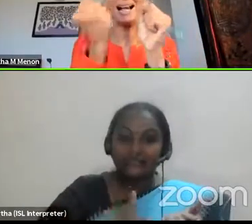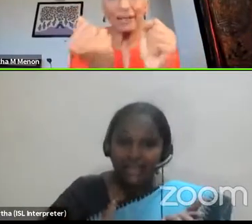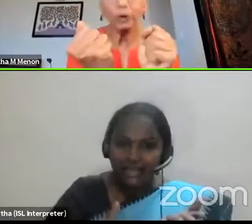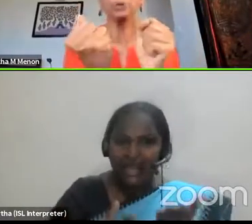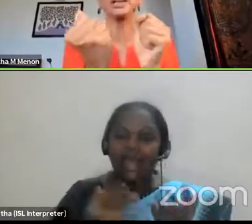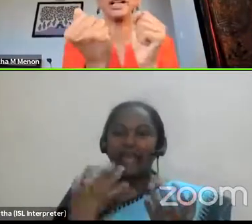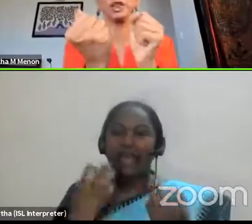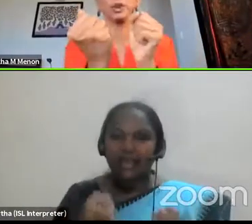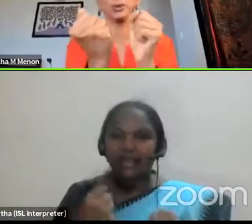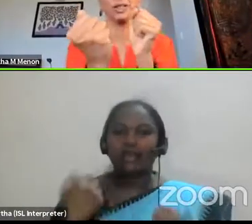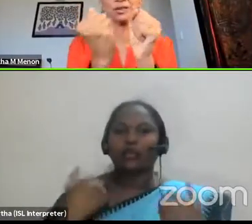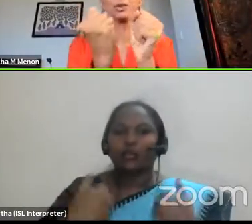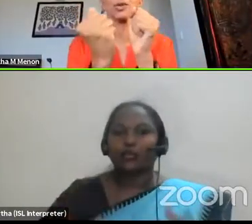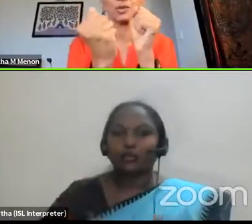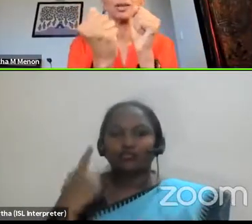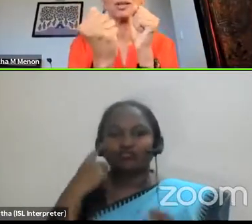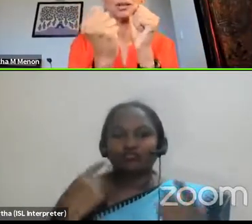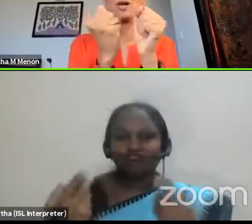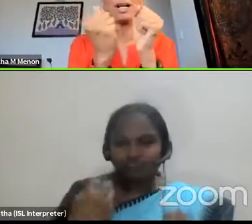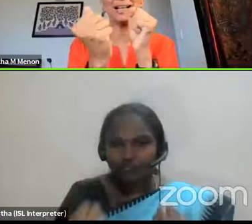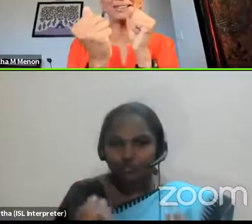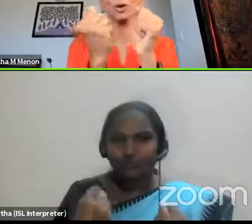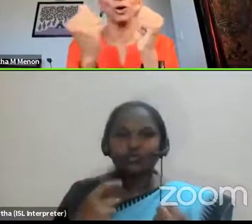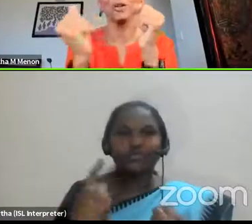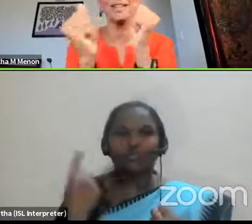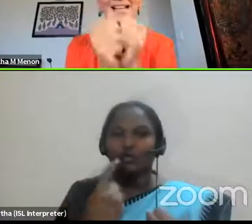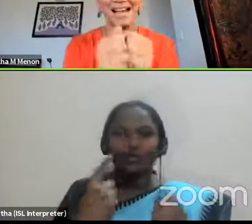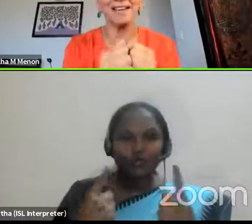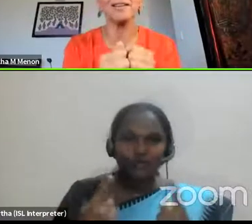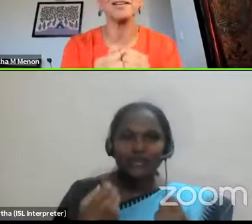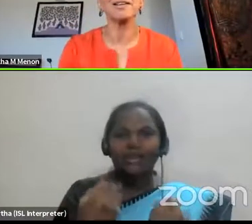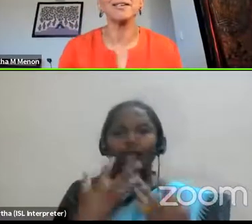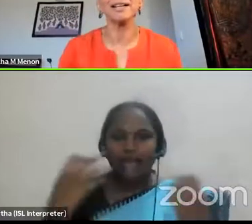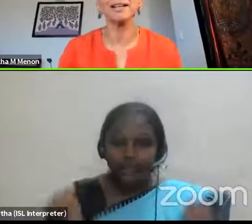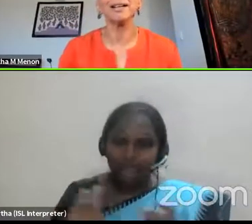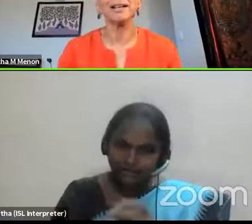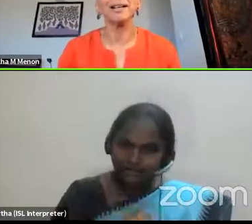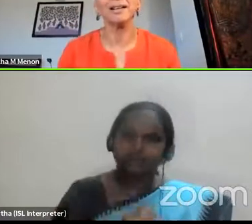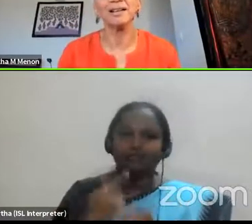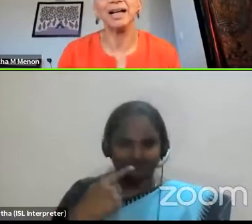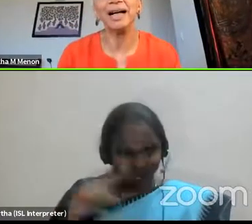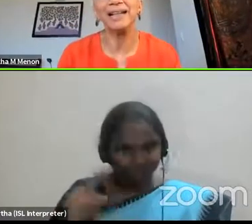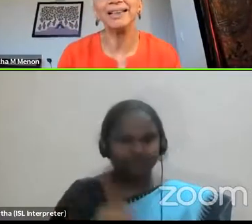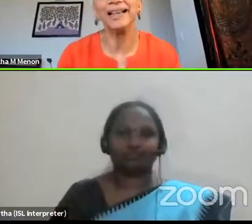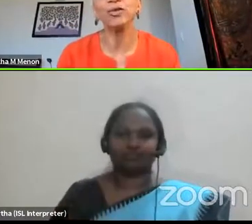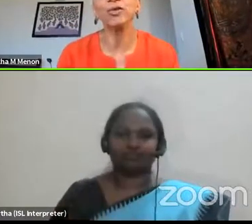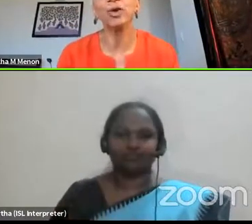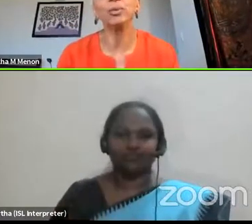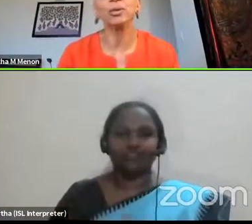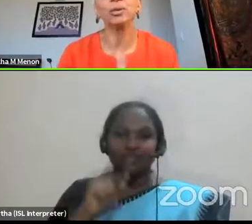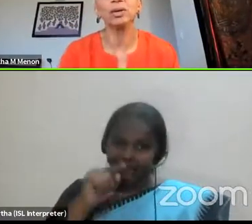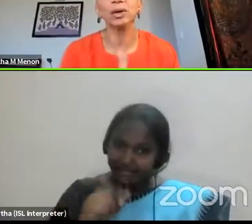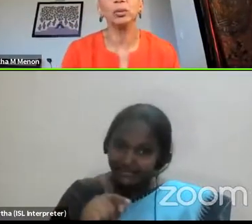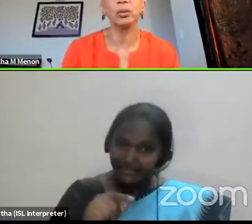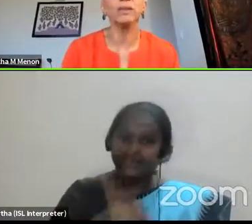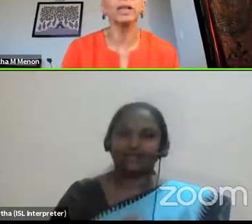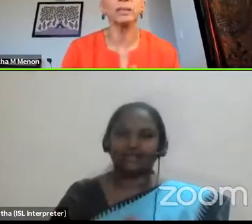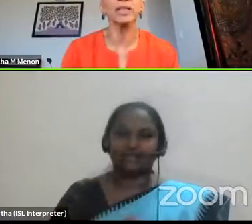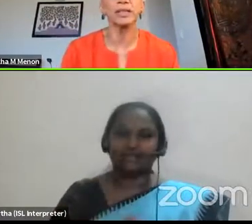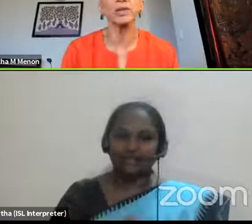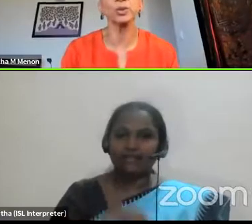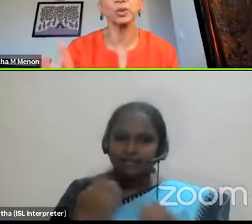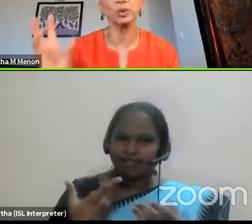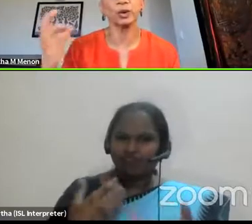technology and human ingenuity. So it's not either or, it's and, right? And therefore, we